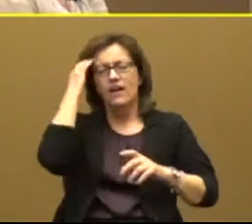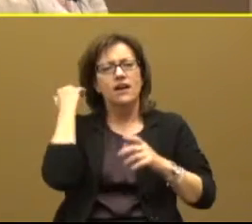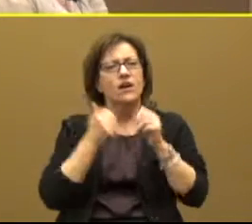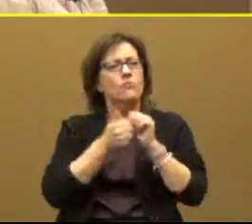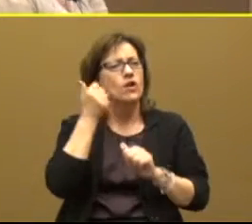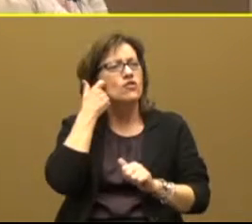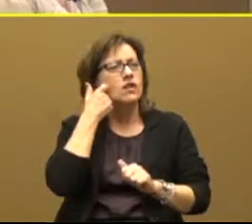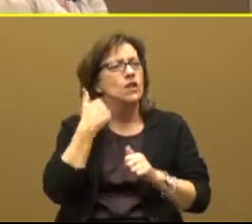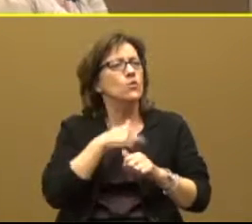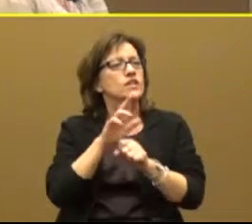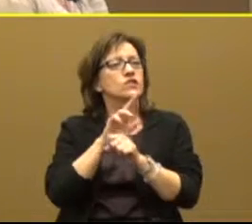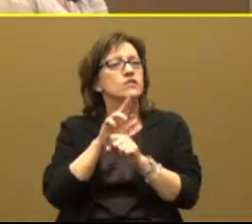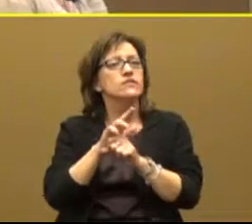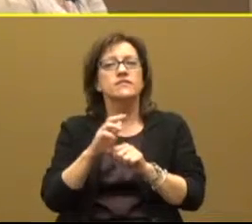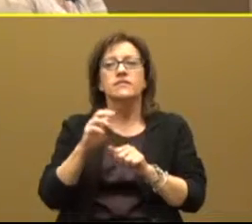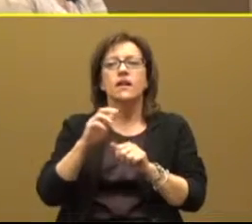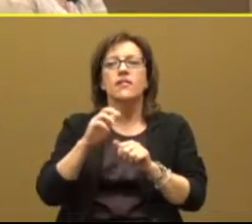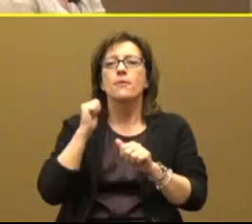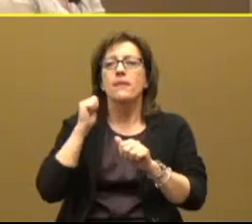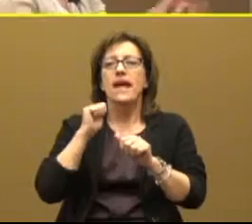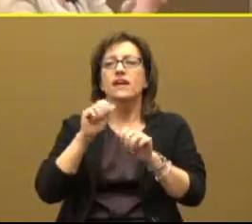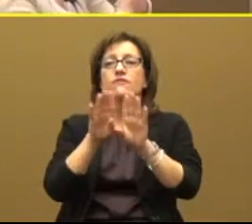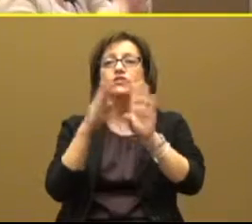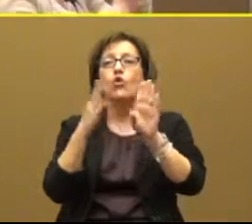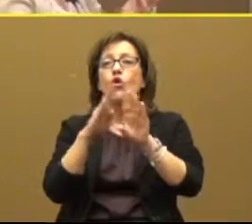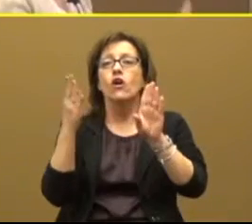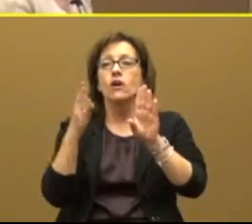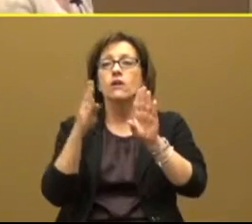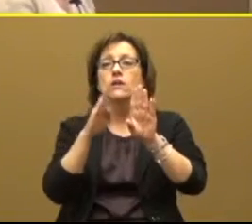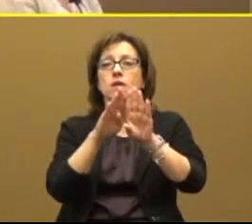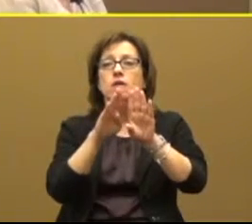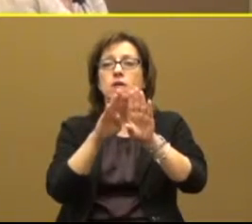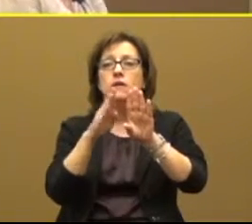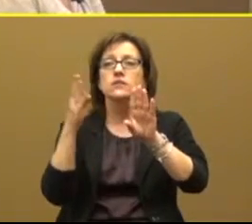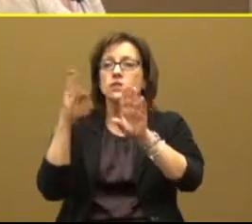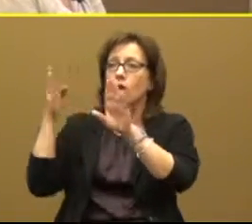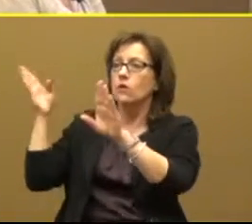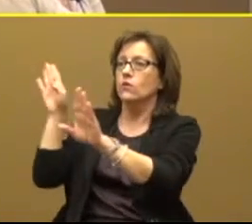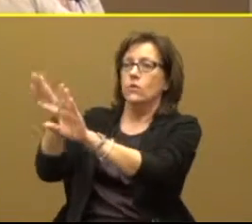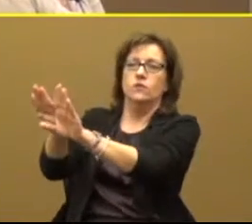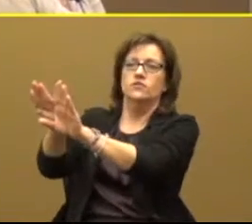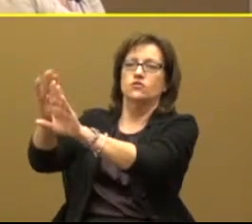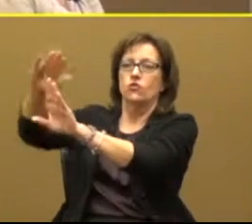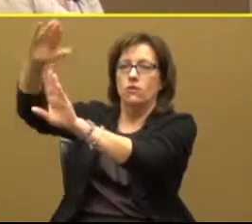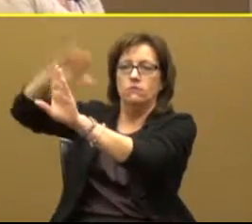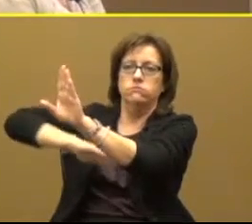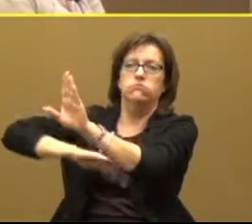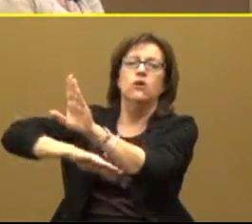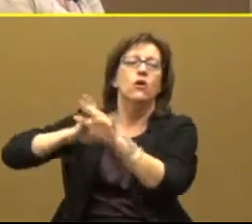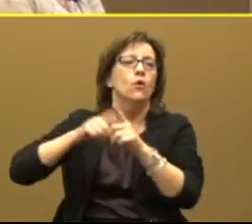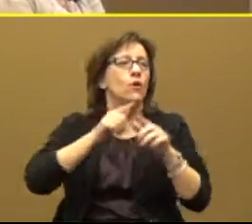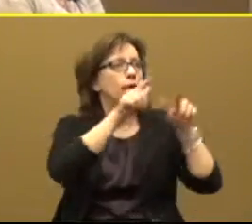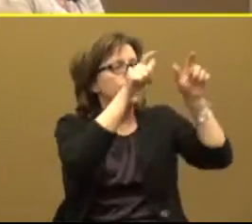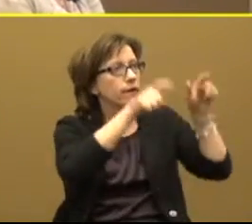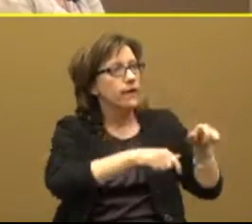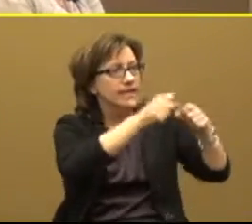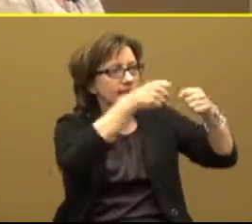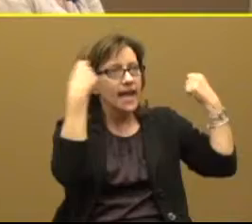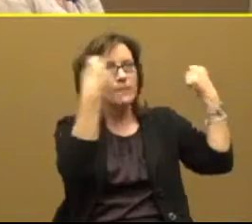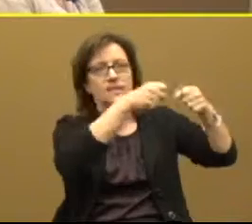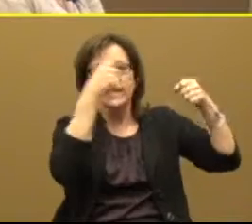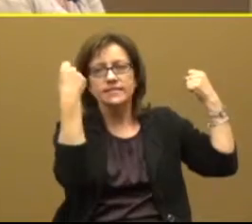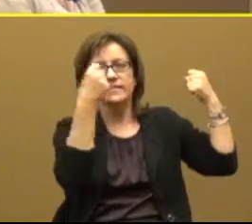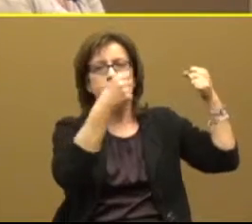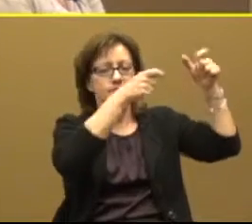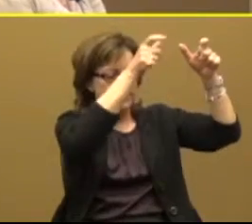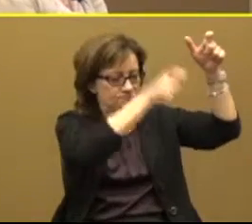used the backs of doors and just hung the sides of cabinets and just hung long